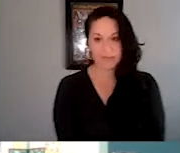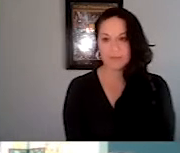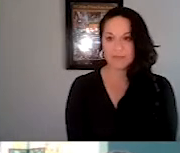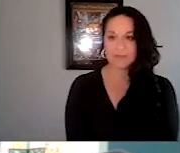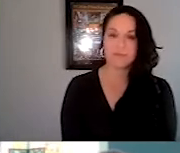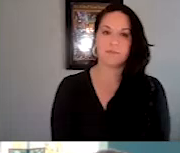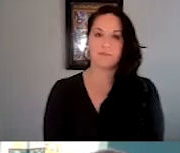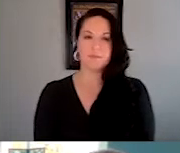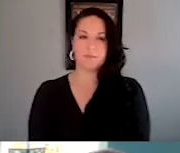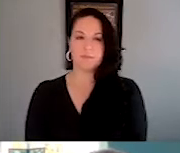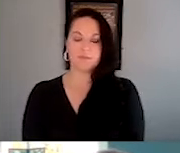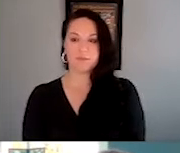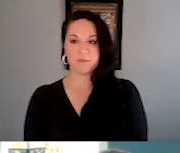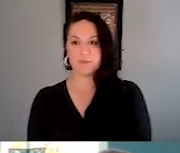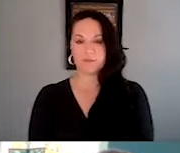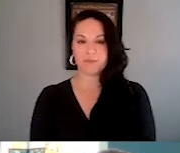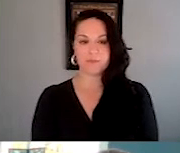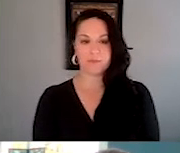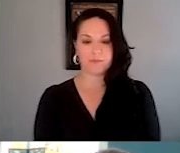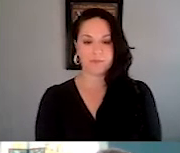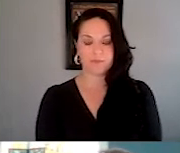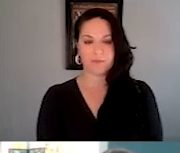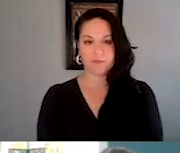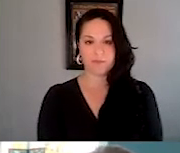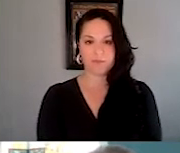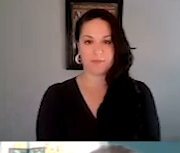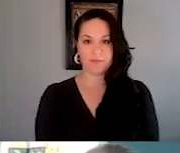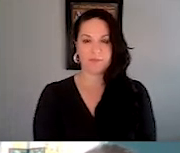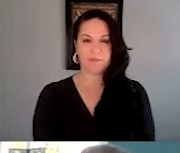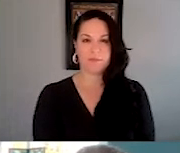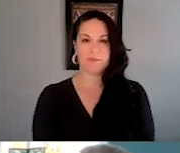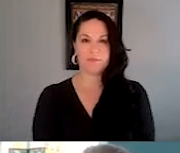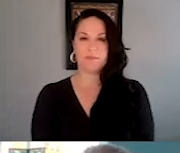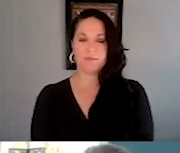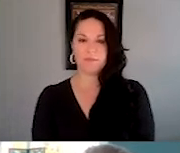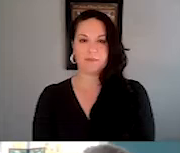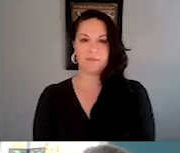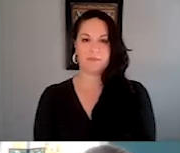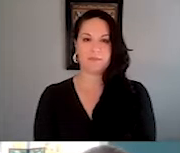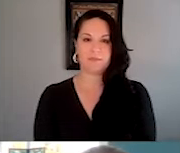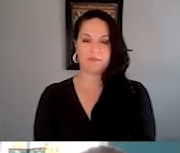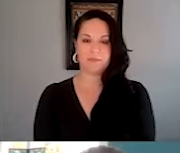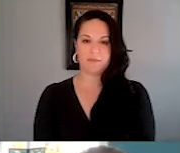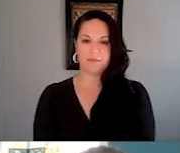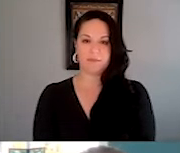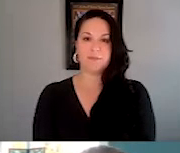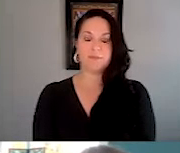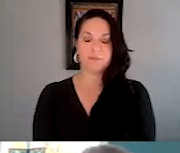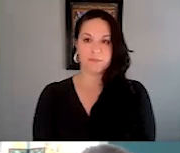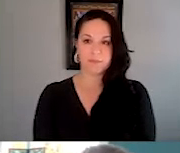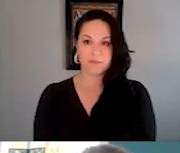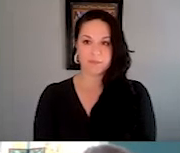the chat, you put it to everyone so they all can receive the questions. We are recording this and we'll be posting this